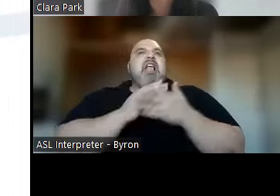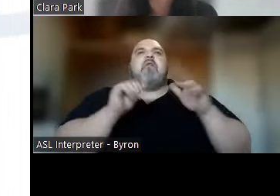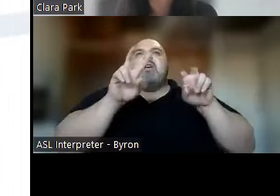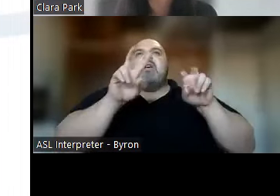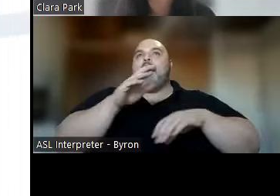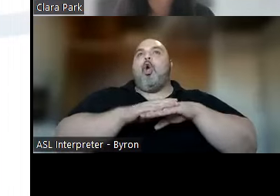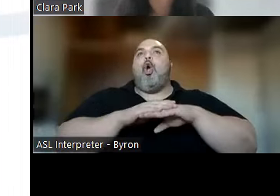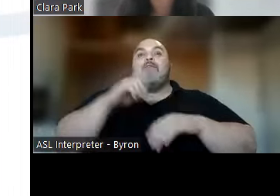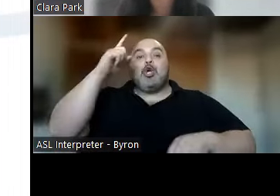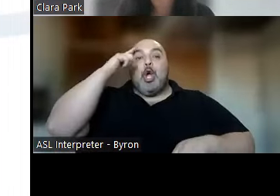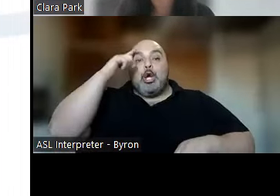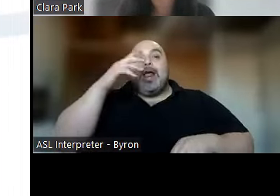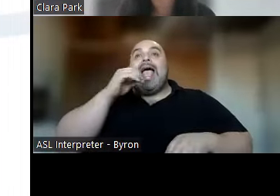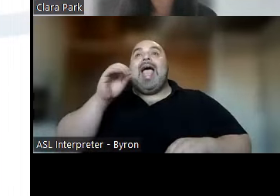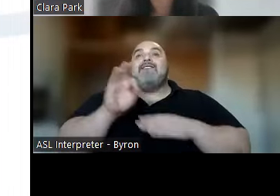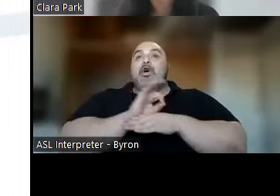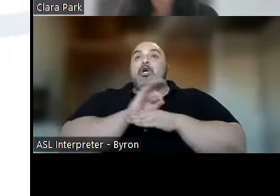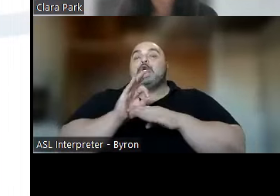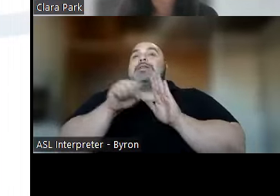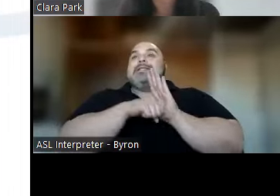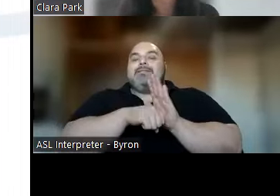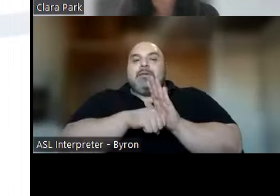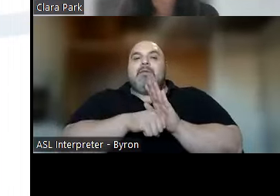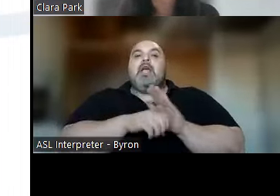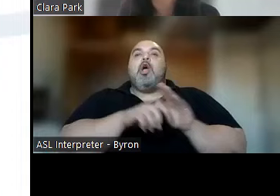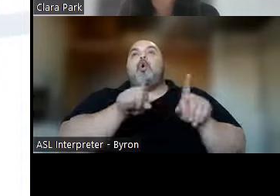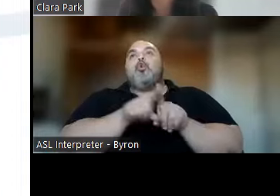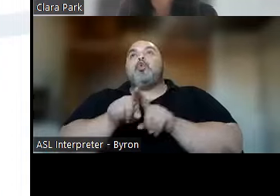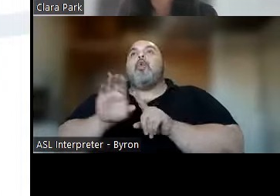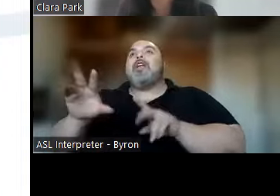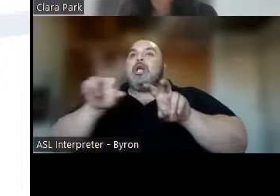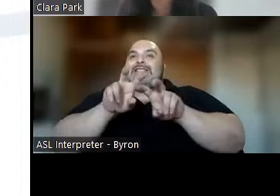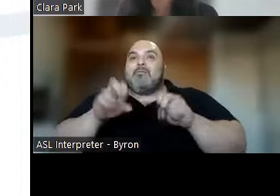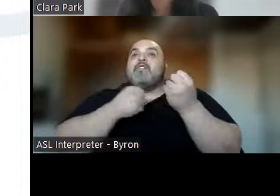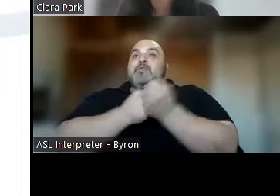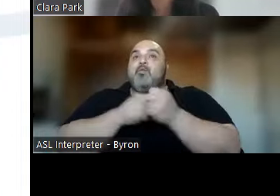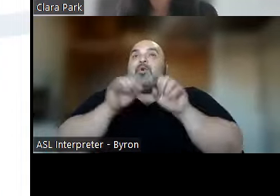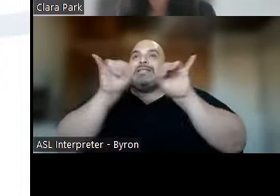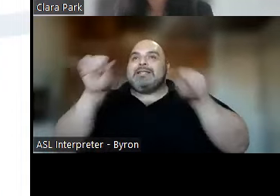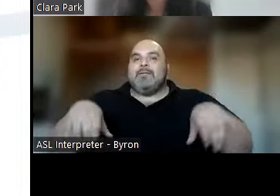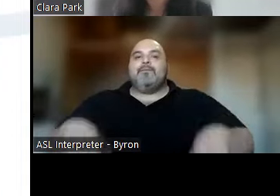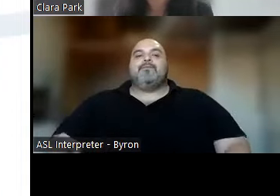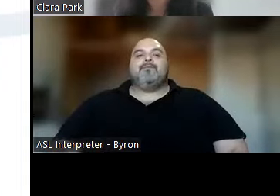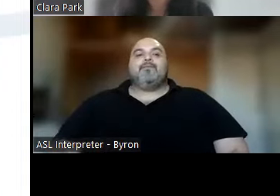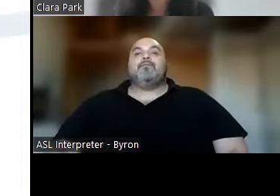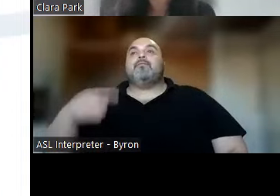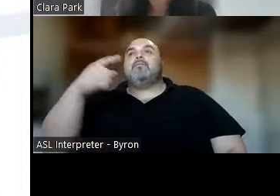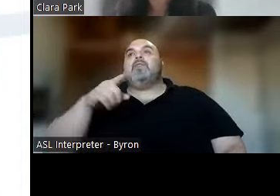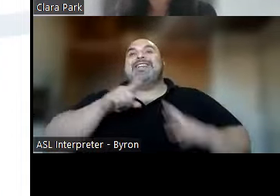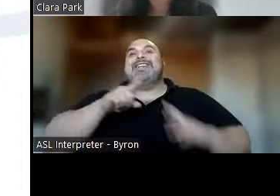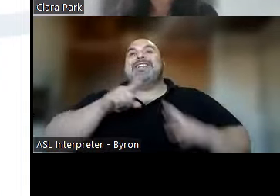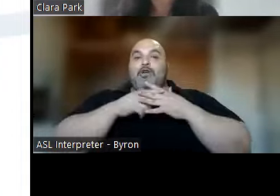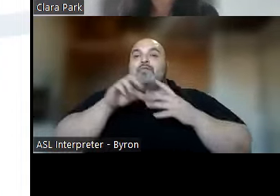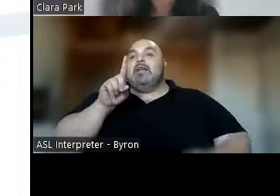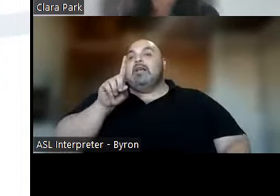patient's cognitive and functional symptoms, as well as an assessment of their support system. This is meant to be the start of a